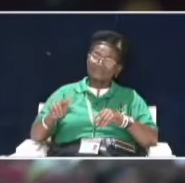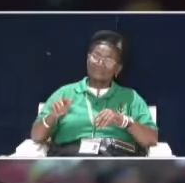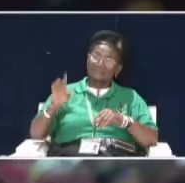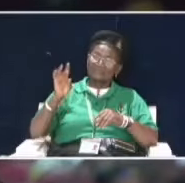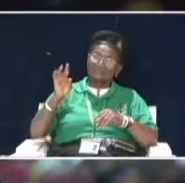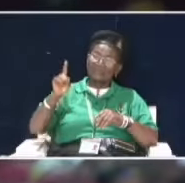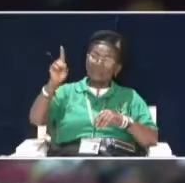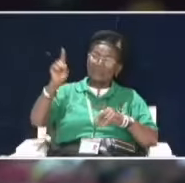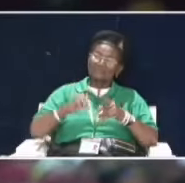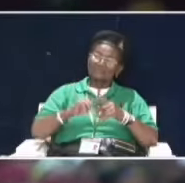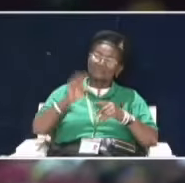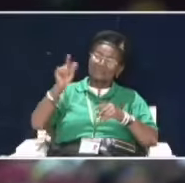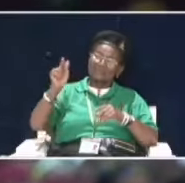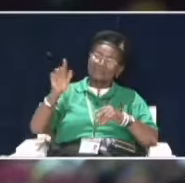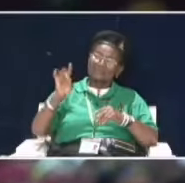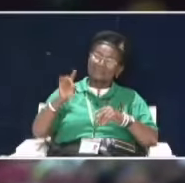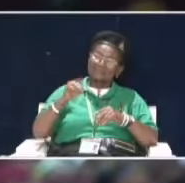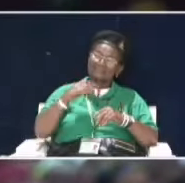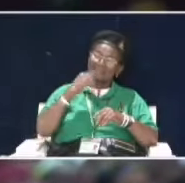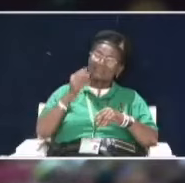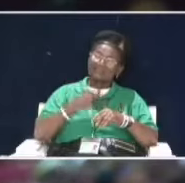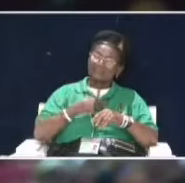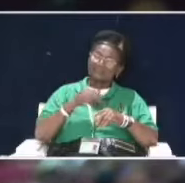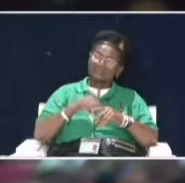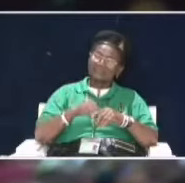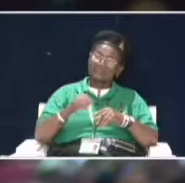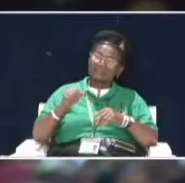you of a woman